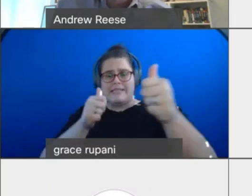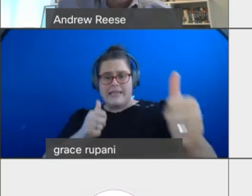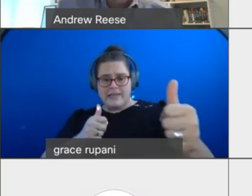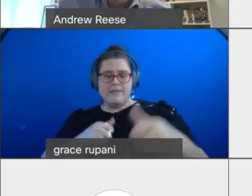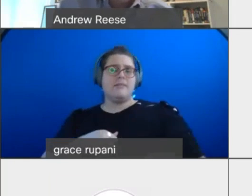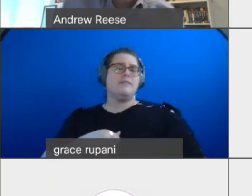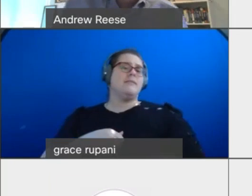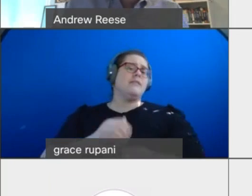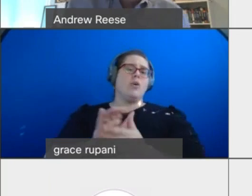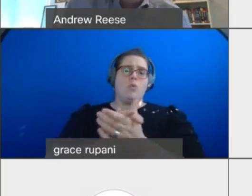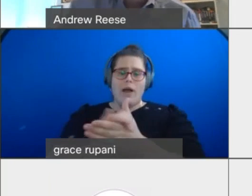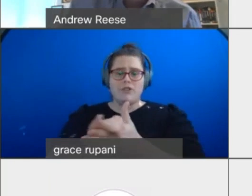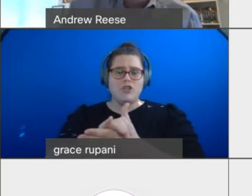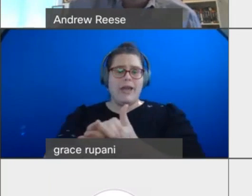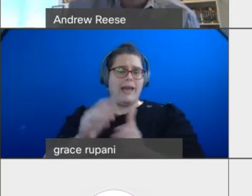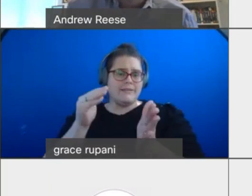regularly washing your hands.